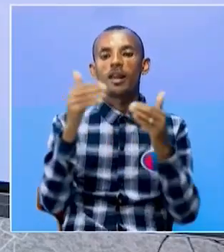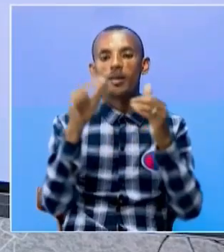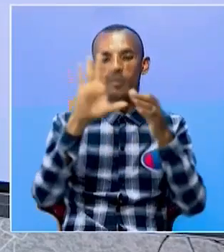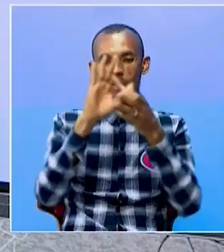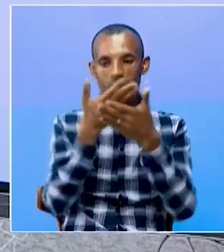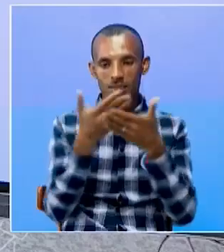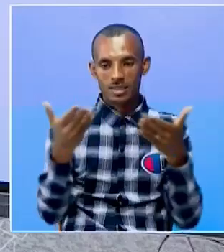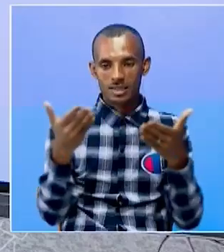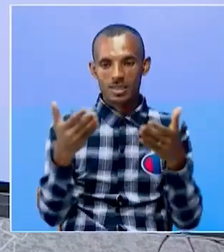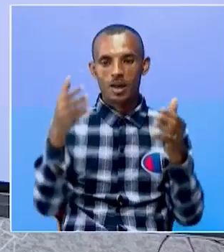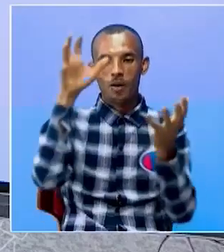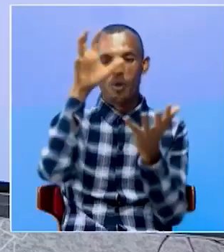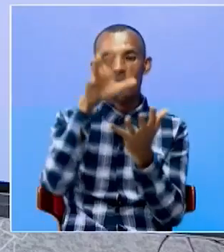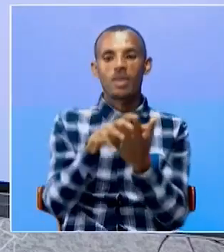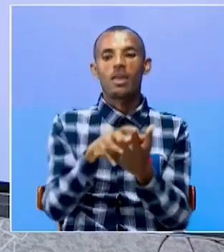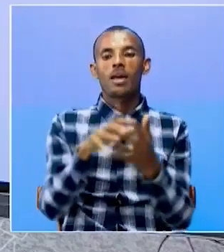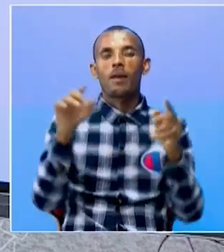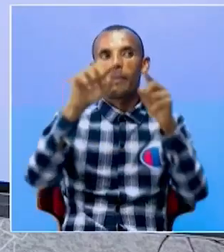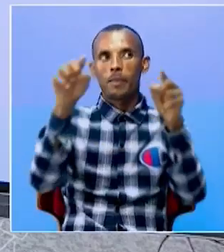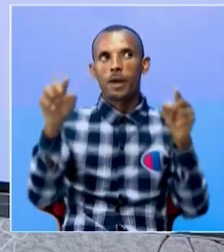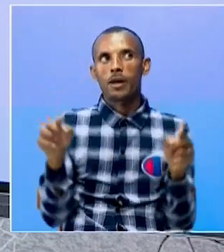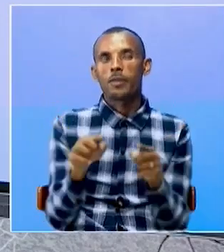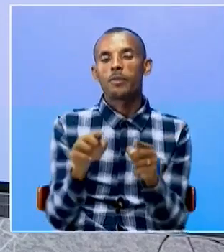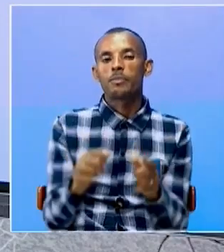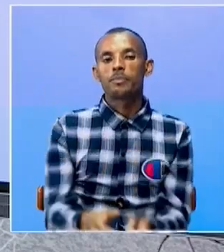containing brackets.